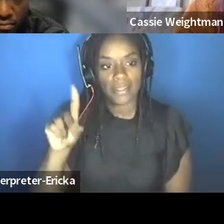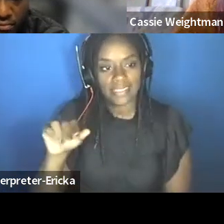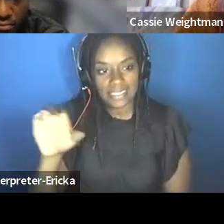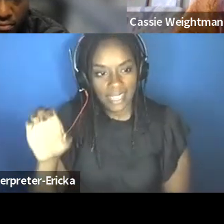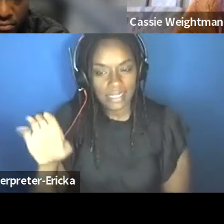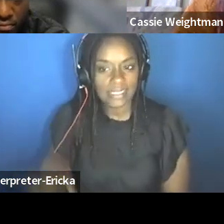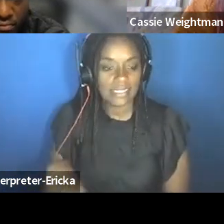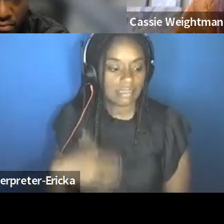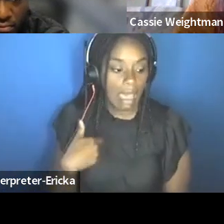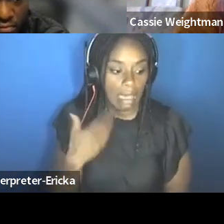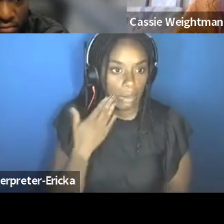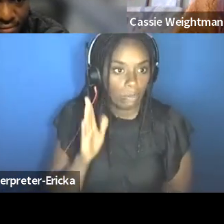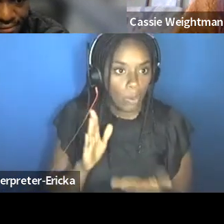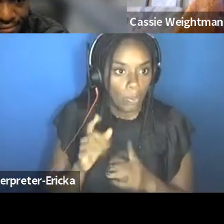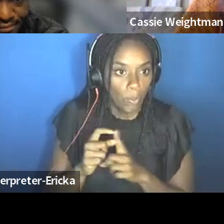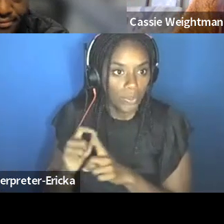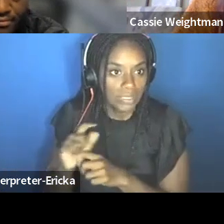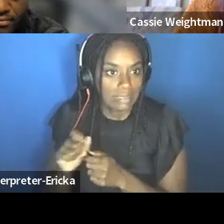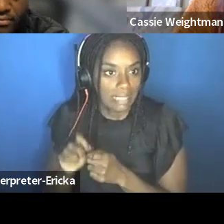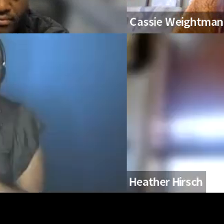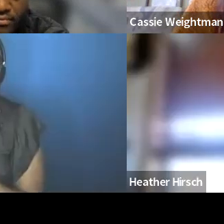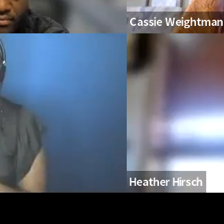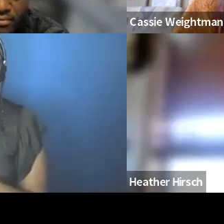of the Dungeons and Dragons terms.